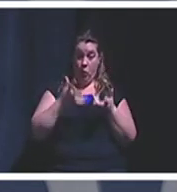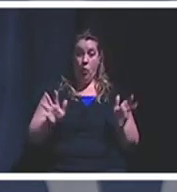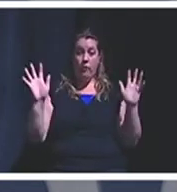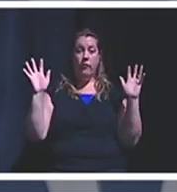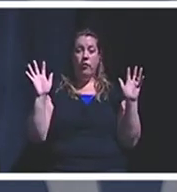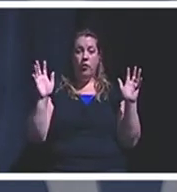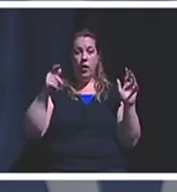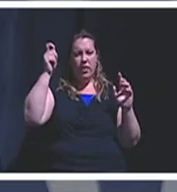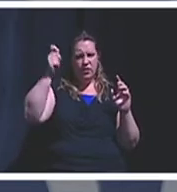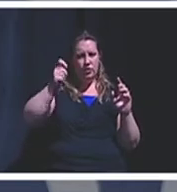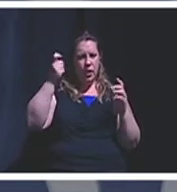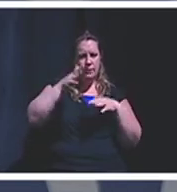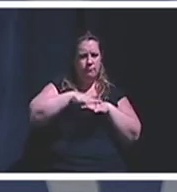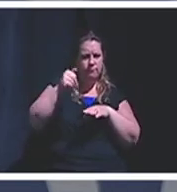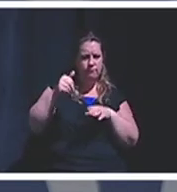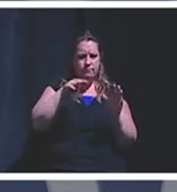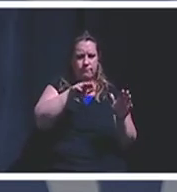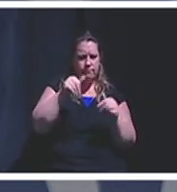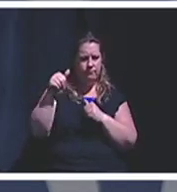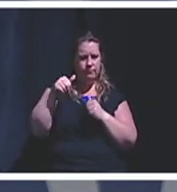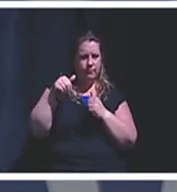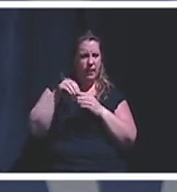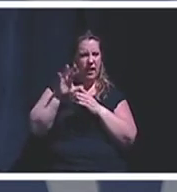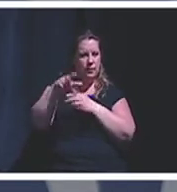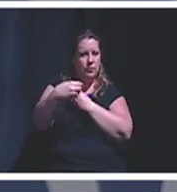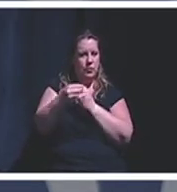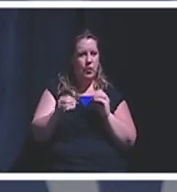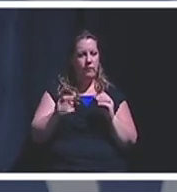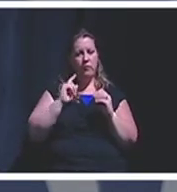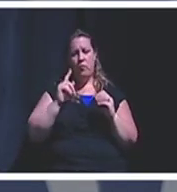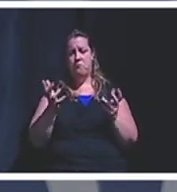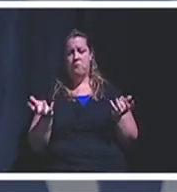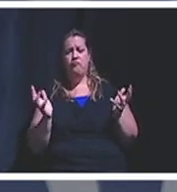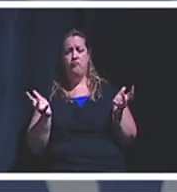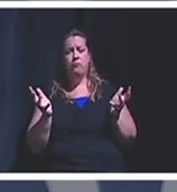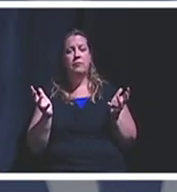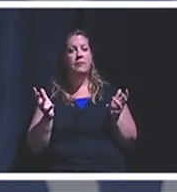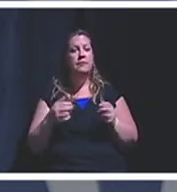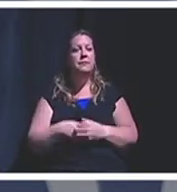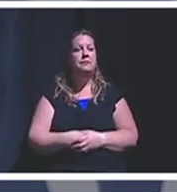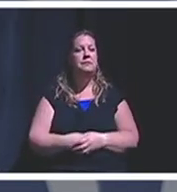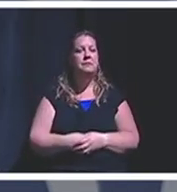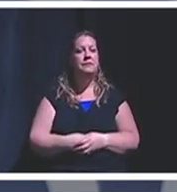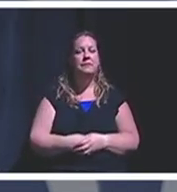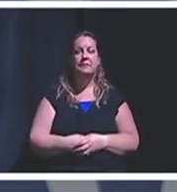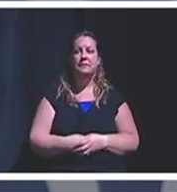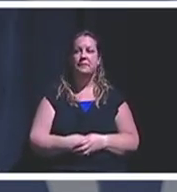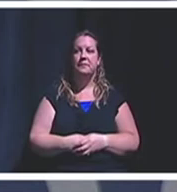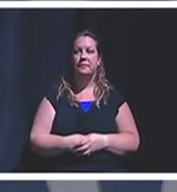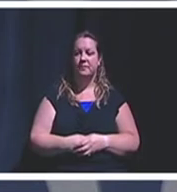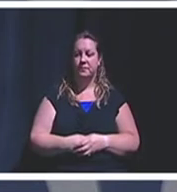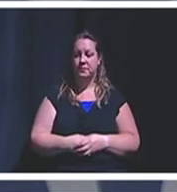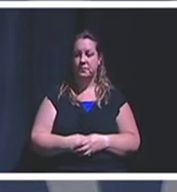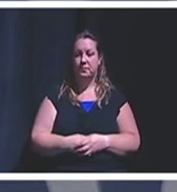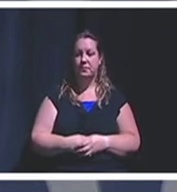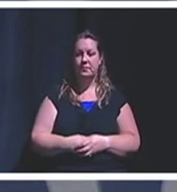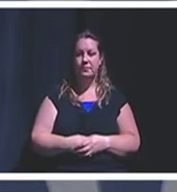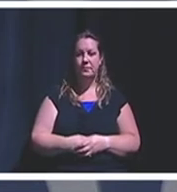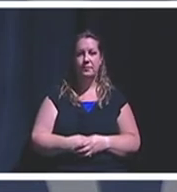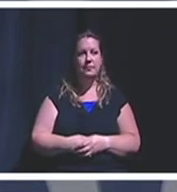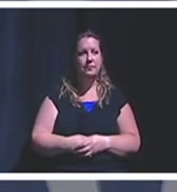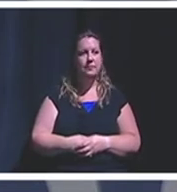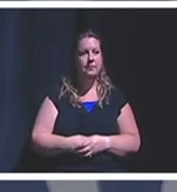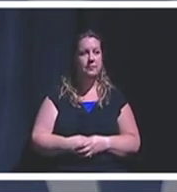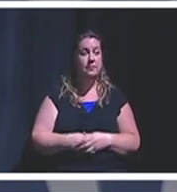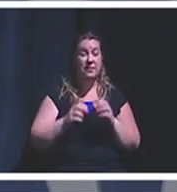counsel for the parties back to chambers just to chat over a cup of coffee. Graduates, can you imagine what that